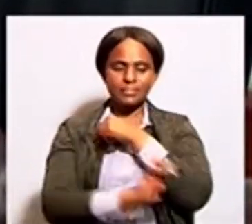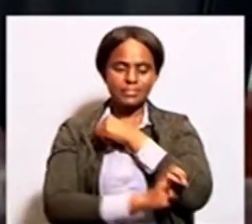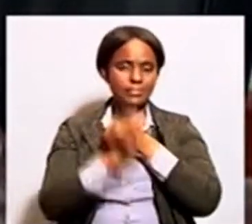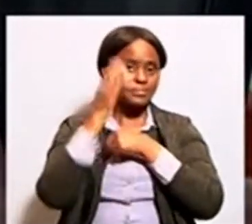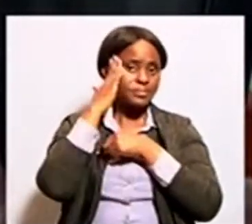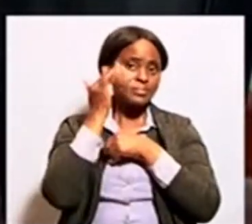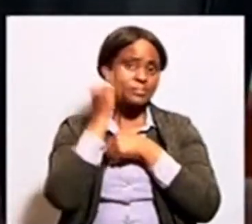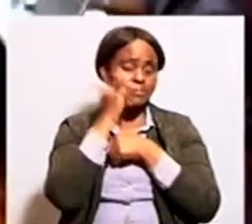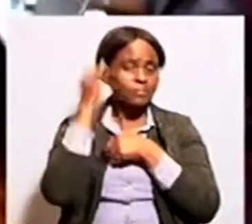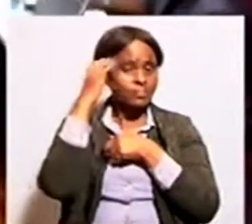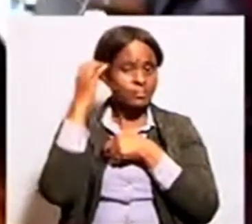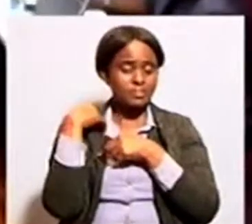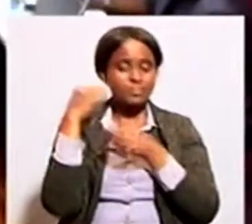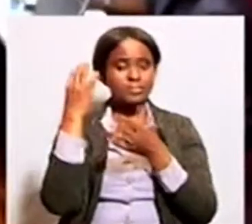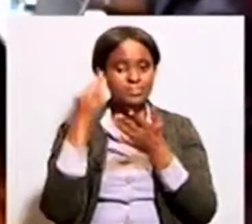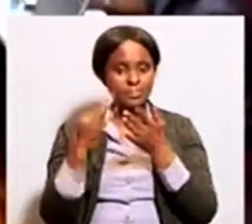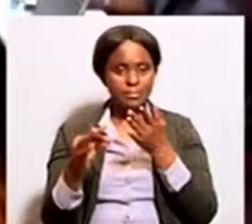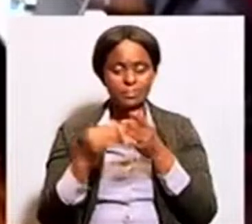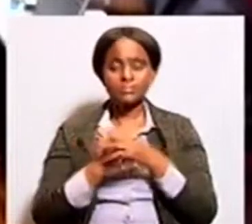Clerk.